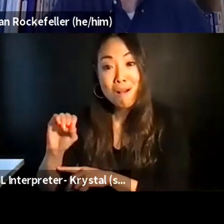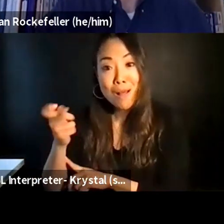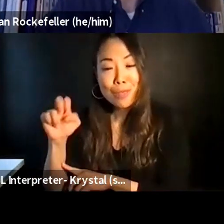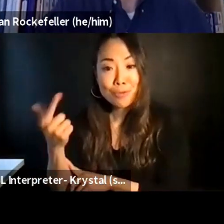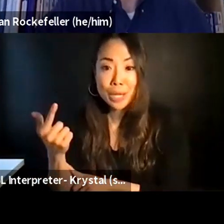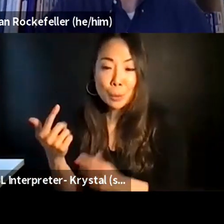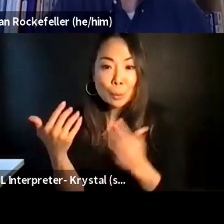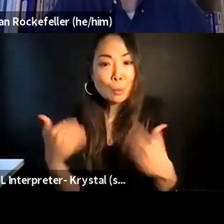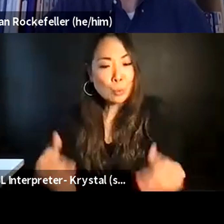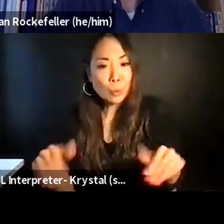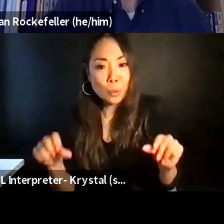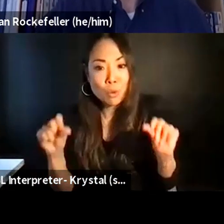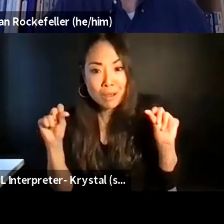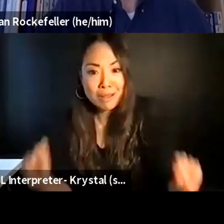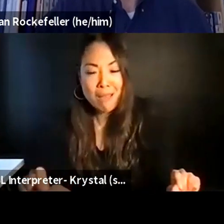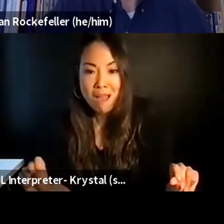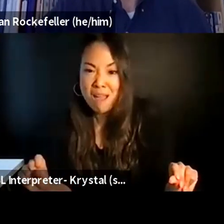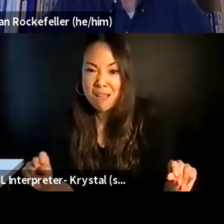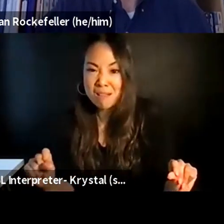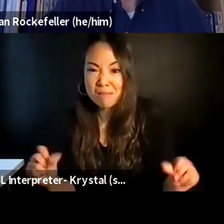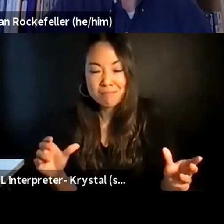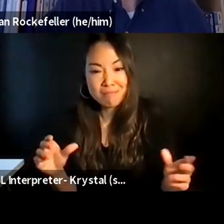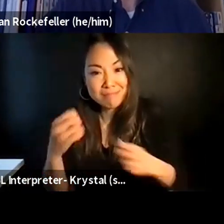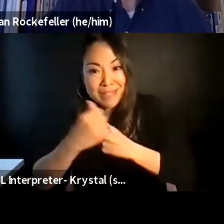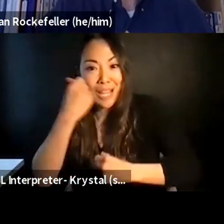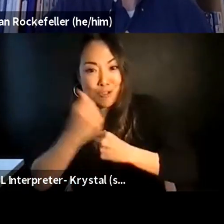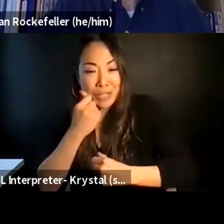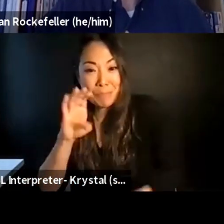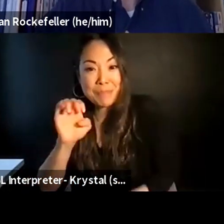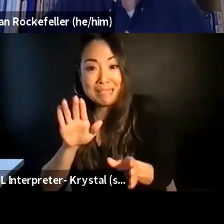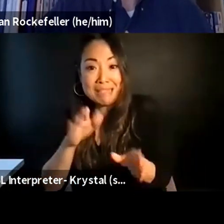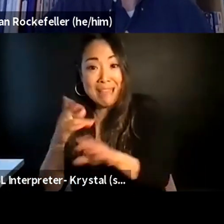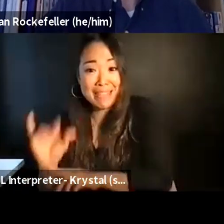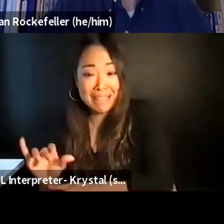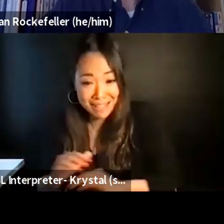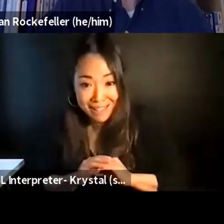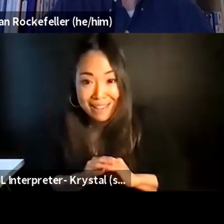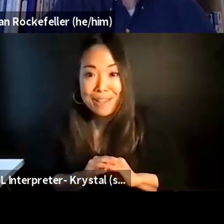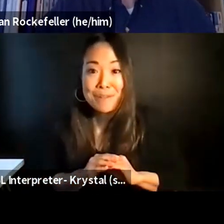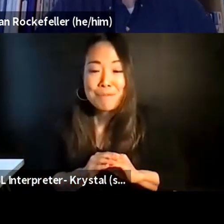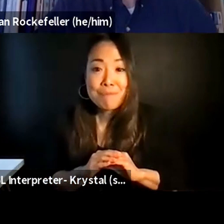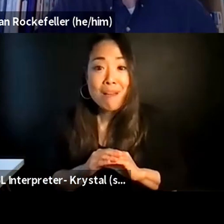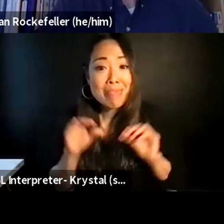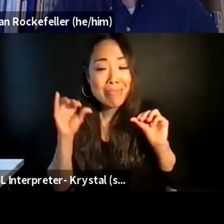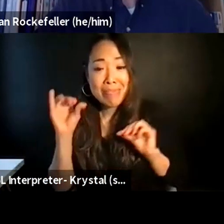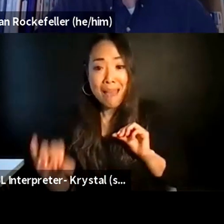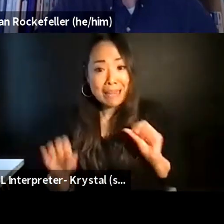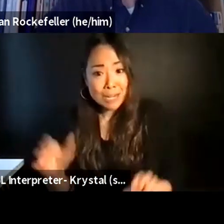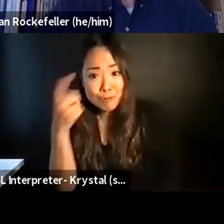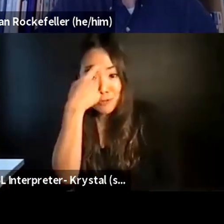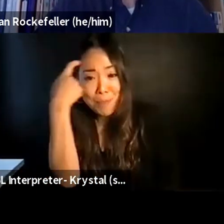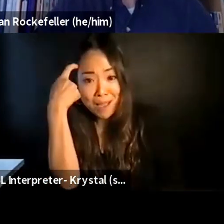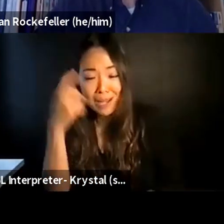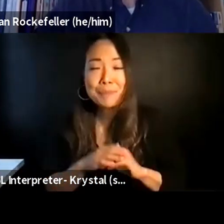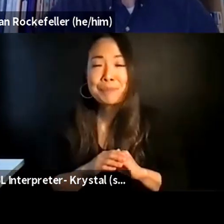a deadly situation can be traumatic. And I'll give one example for me. I mean, it's obviously in LGBTQ